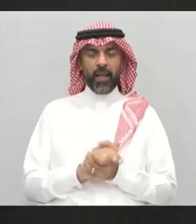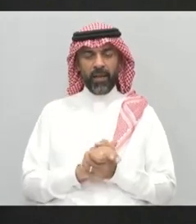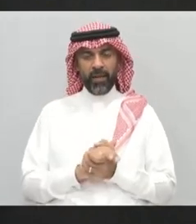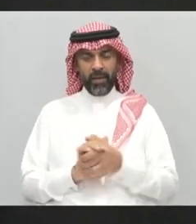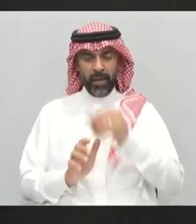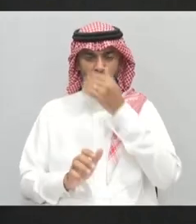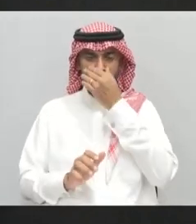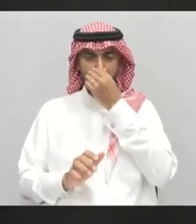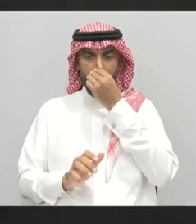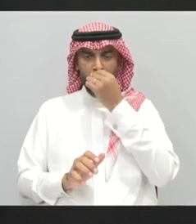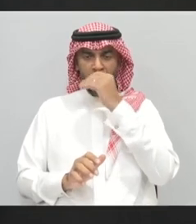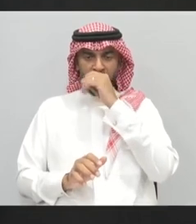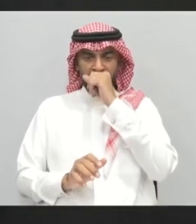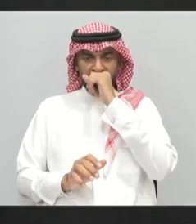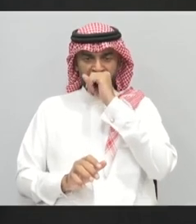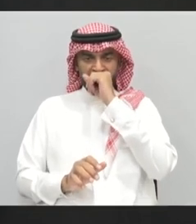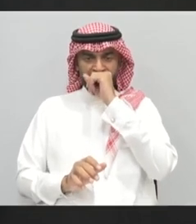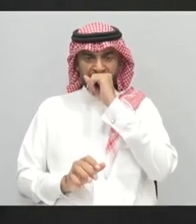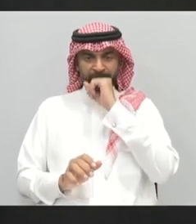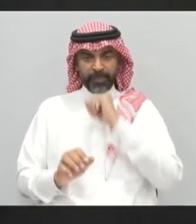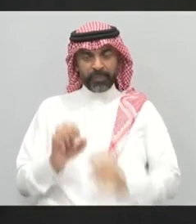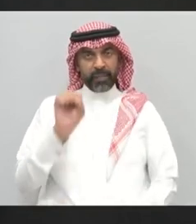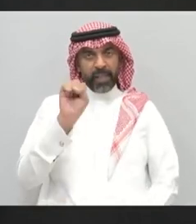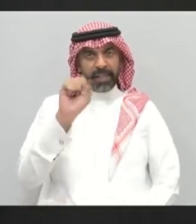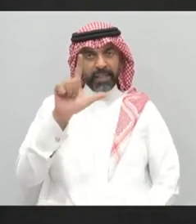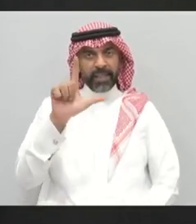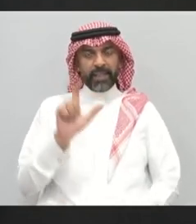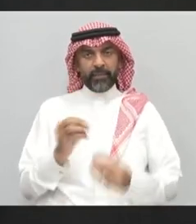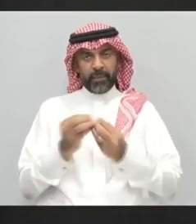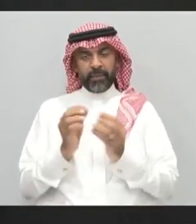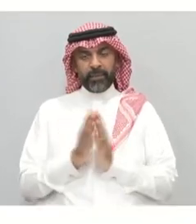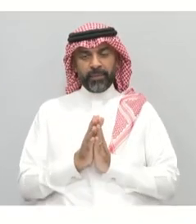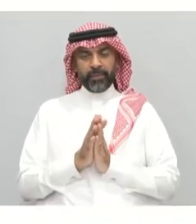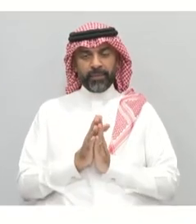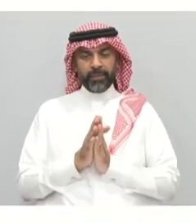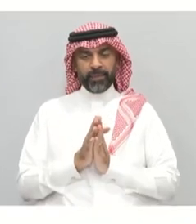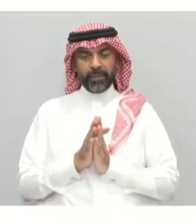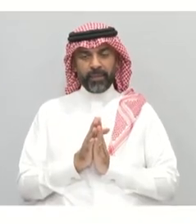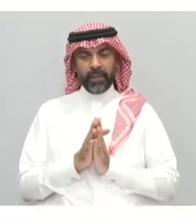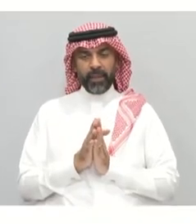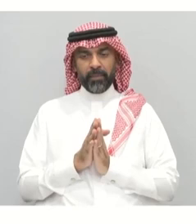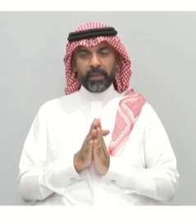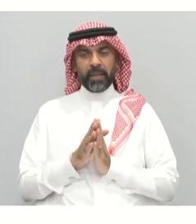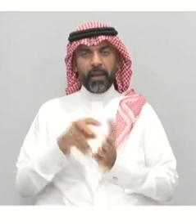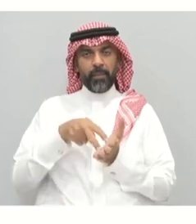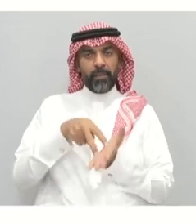Again, S and L says sl, sl. As an